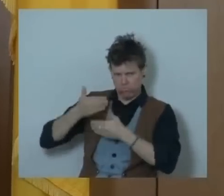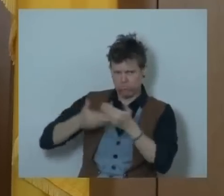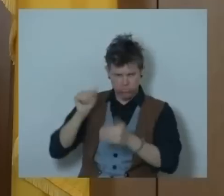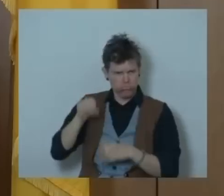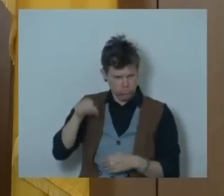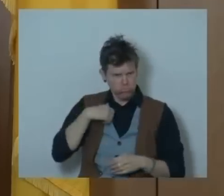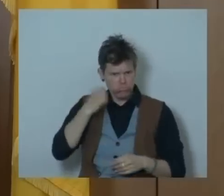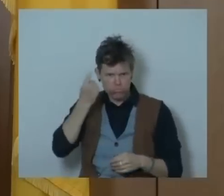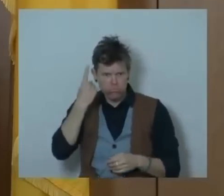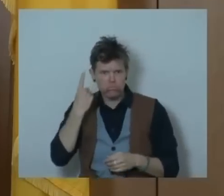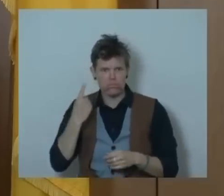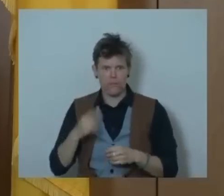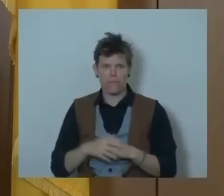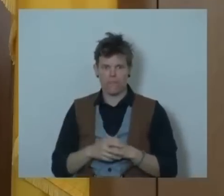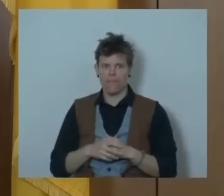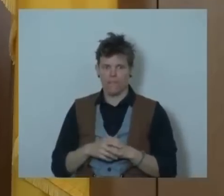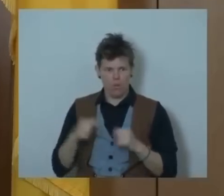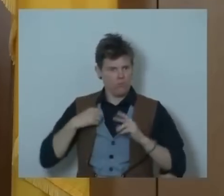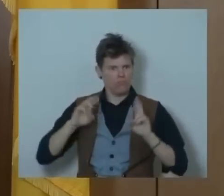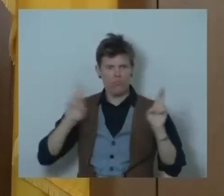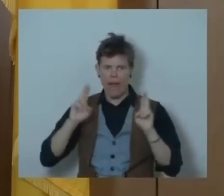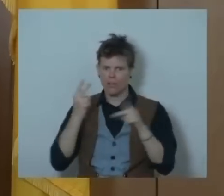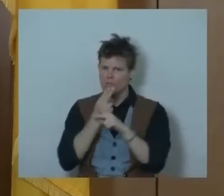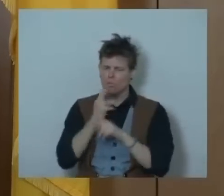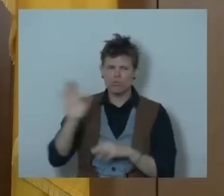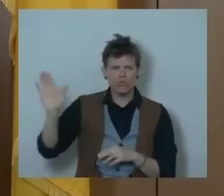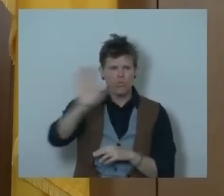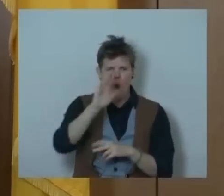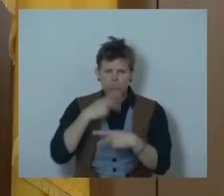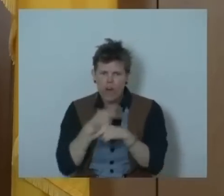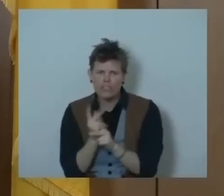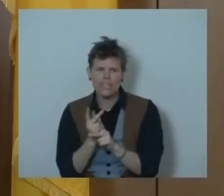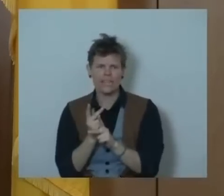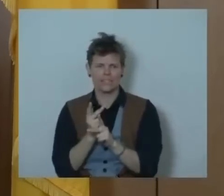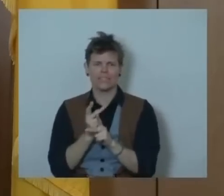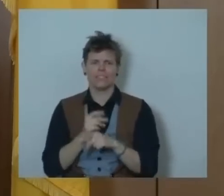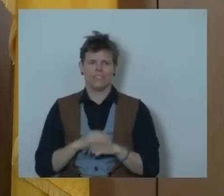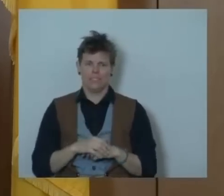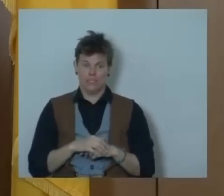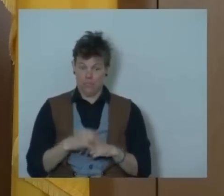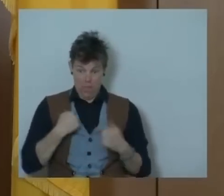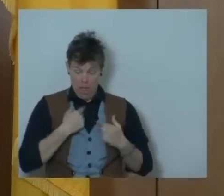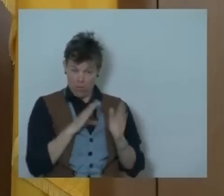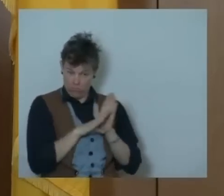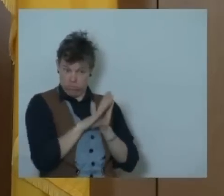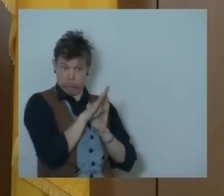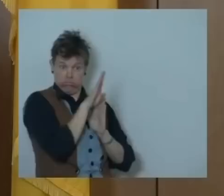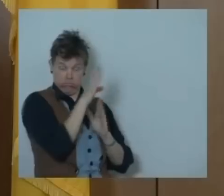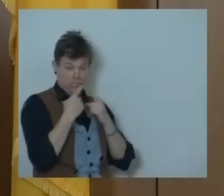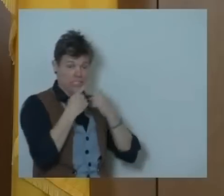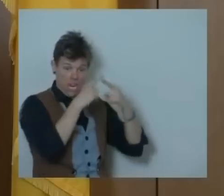their products. That means that they get to talk about our successes. That's helpful.